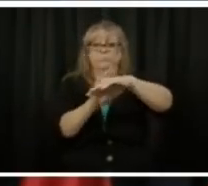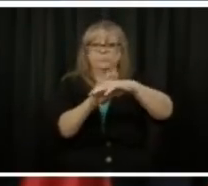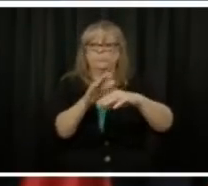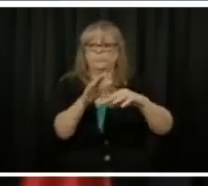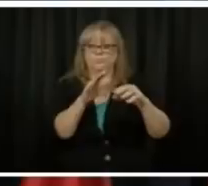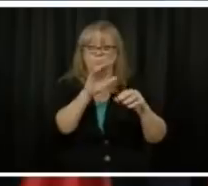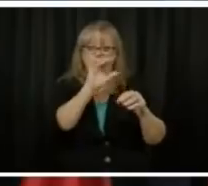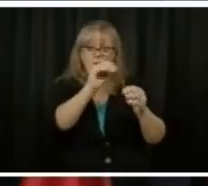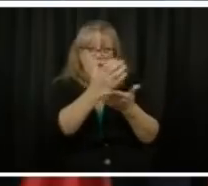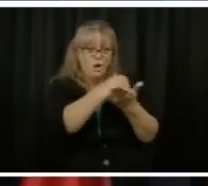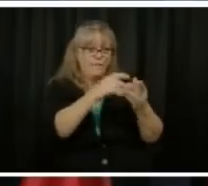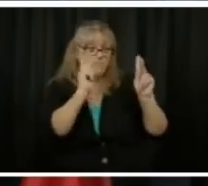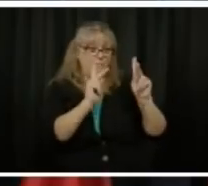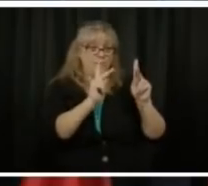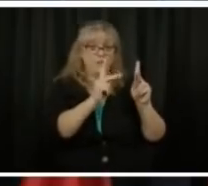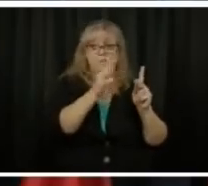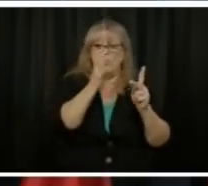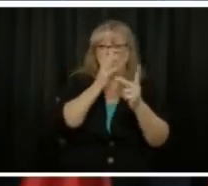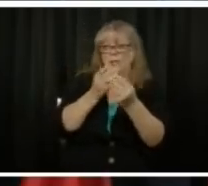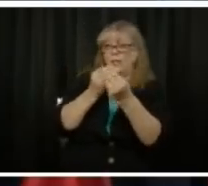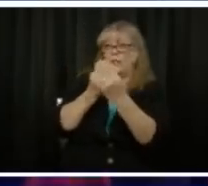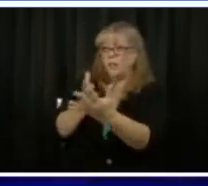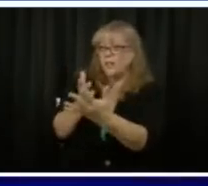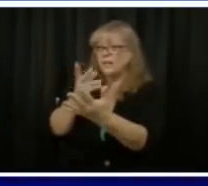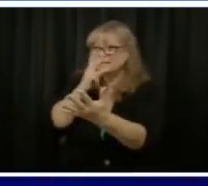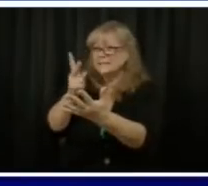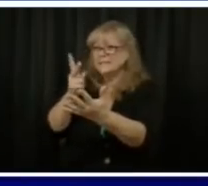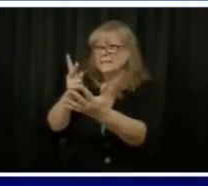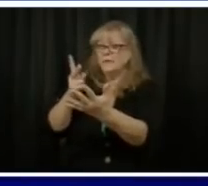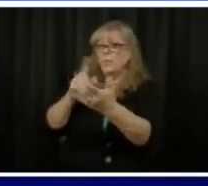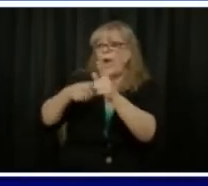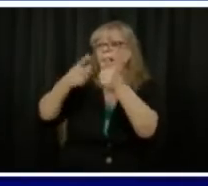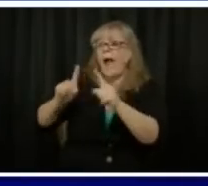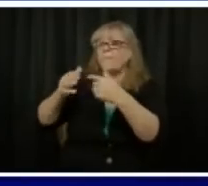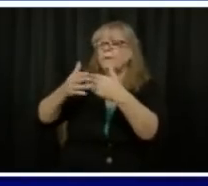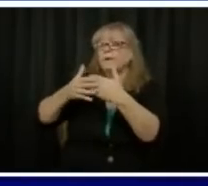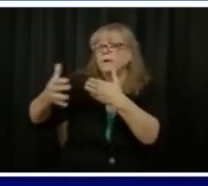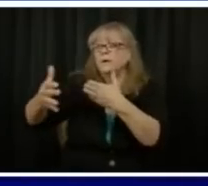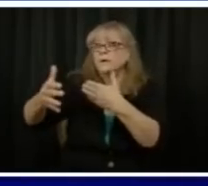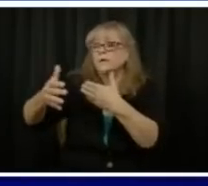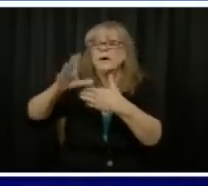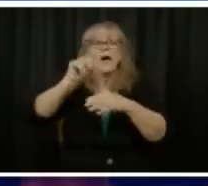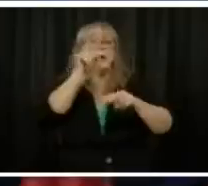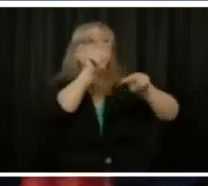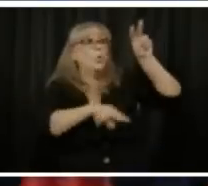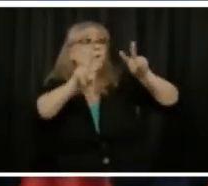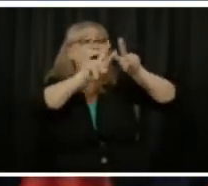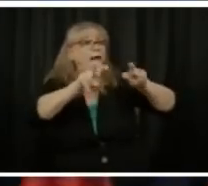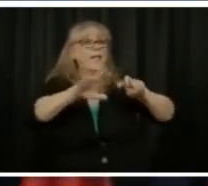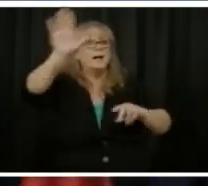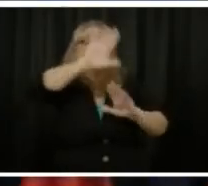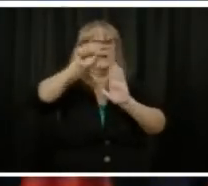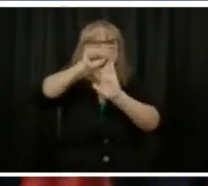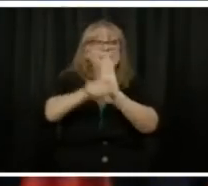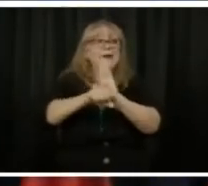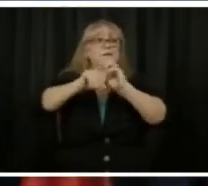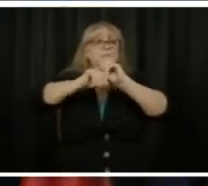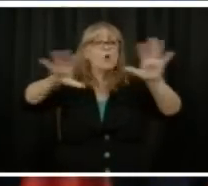finger on the pulse of the disease. We'll show you what some of those look like. So indicators like the rate of disease,